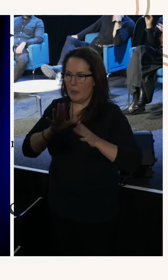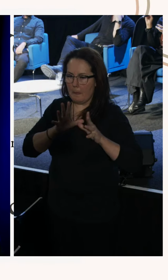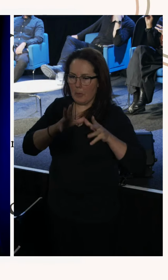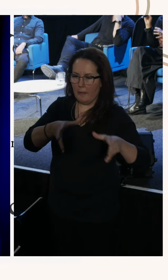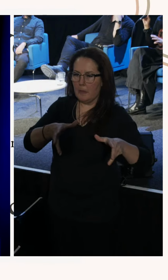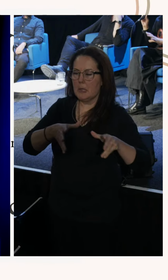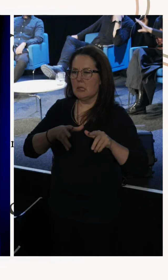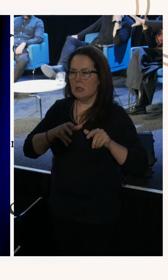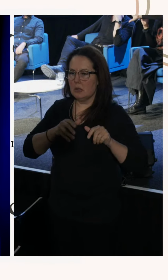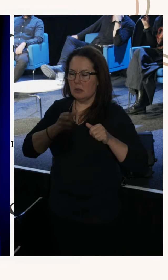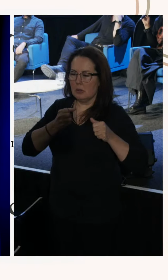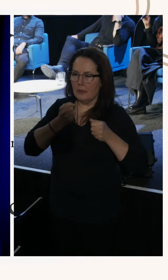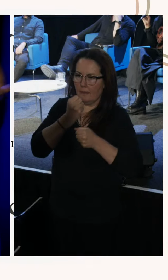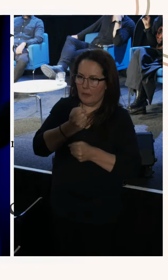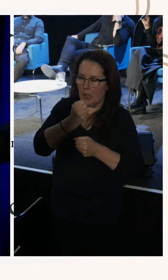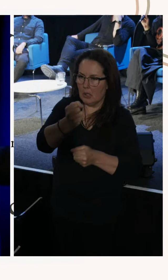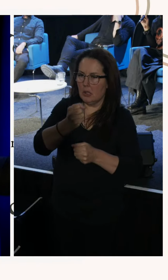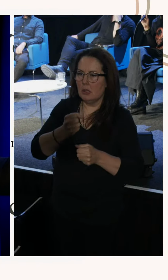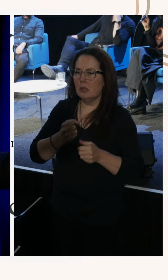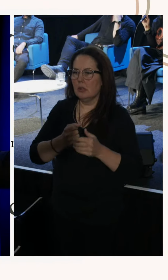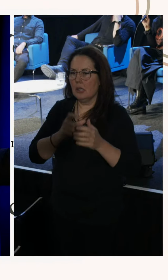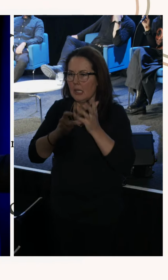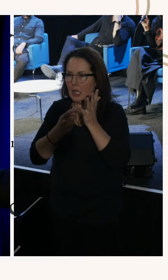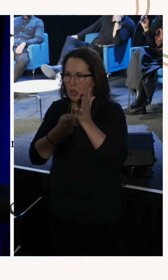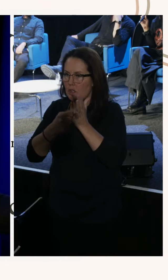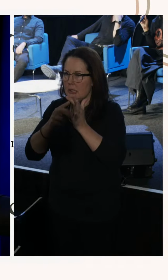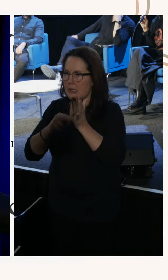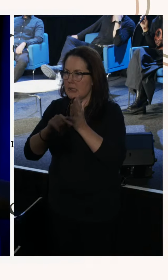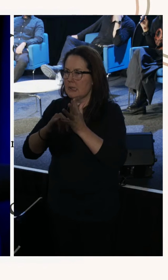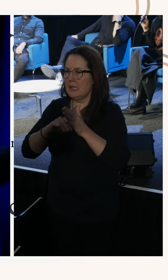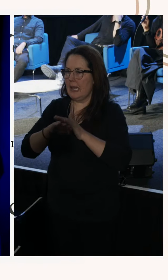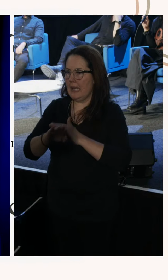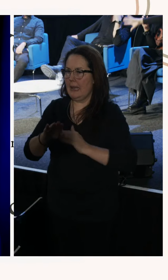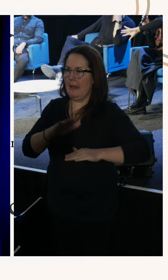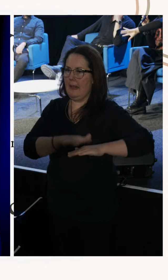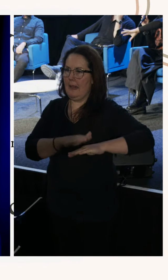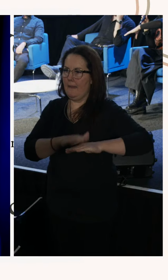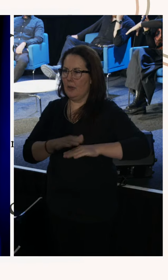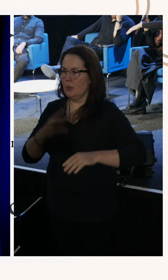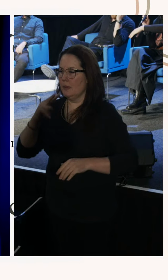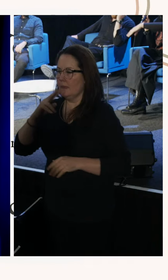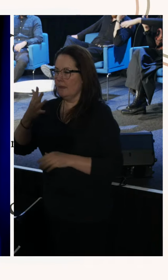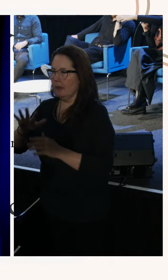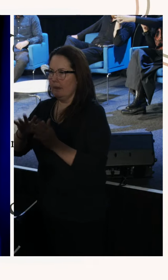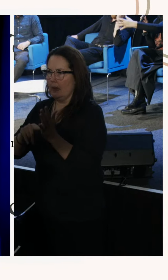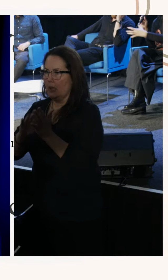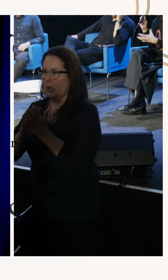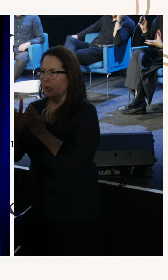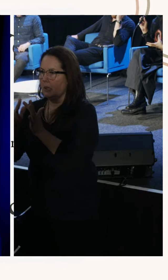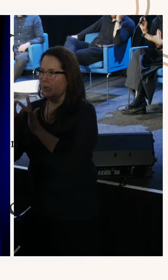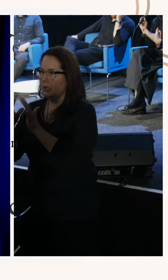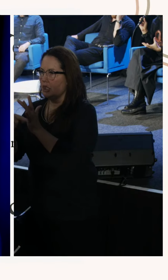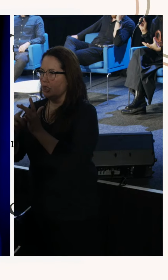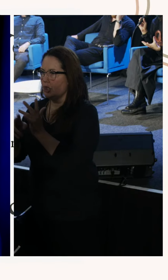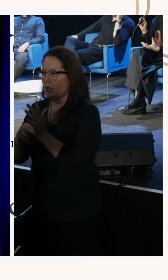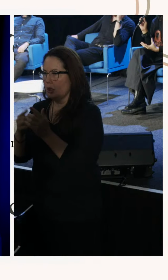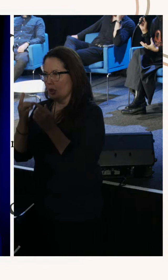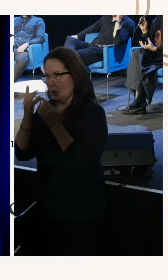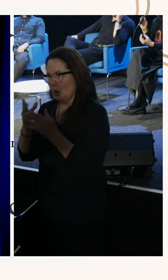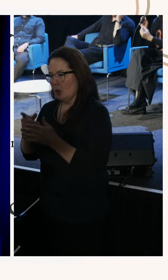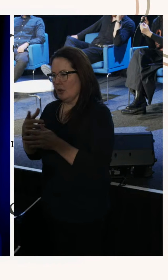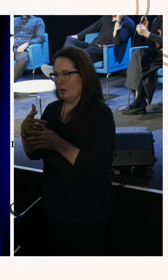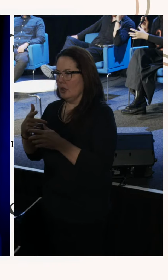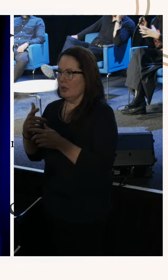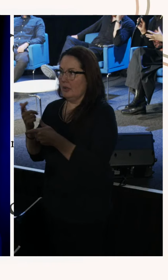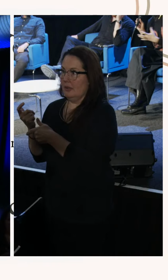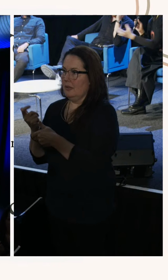so, your involvement in the 250th edition is also kind of coinciding with us roping you into this archive